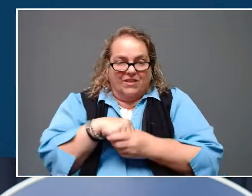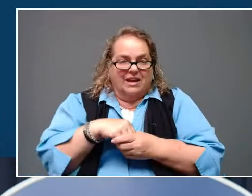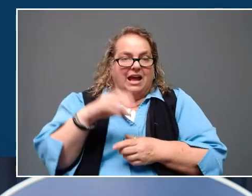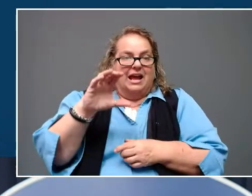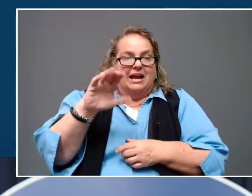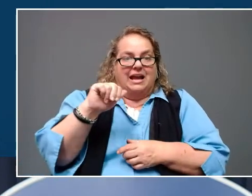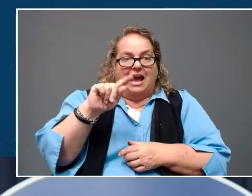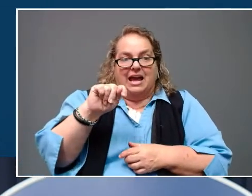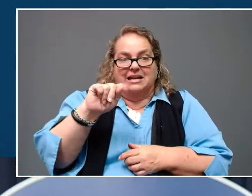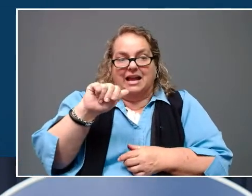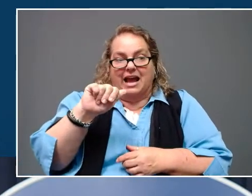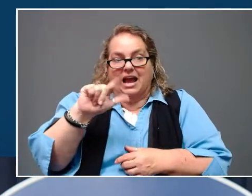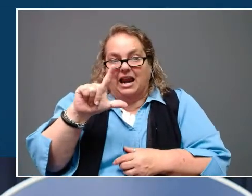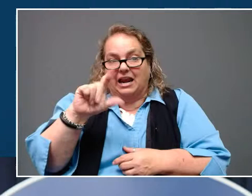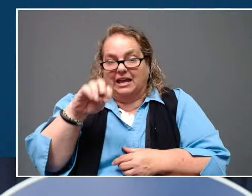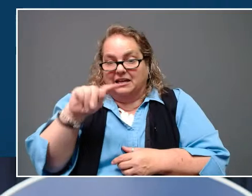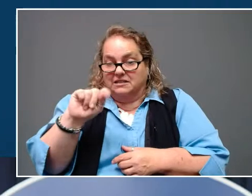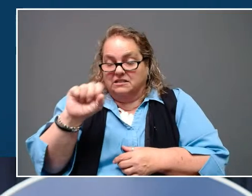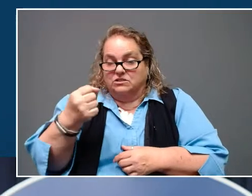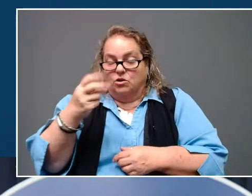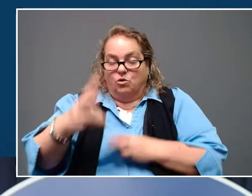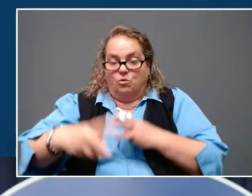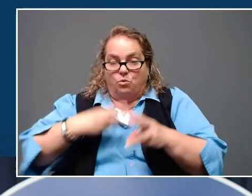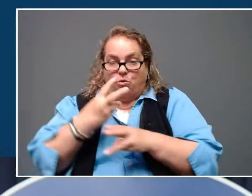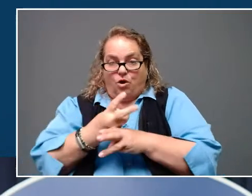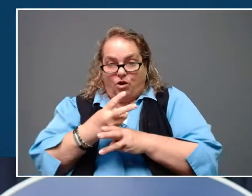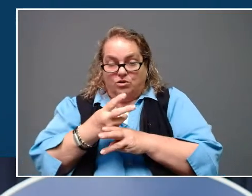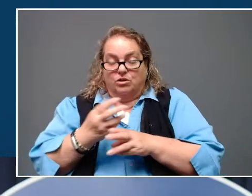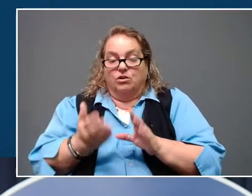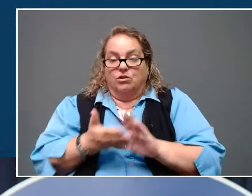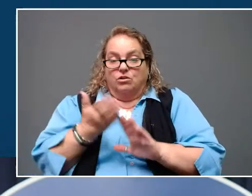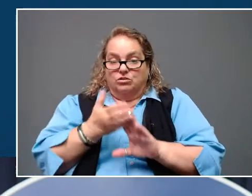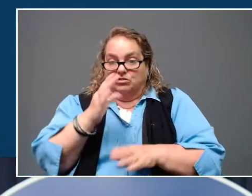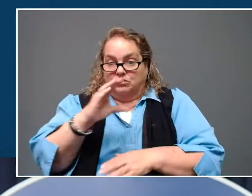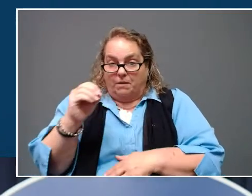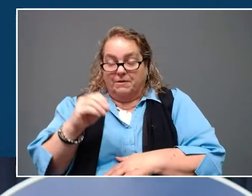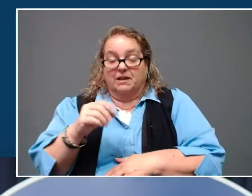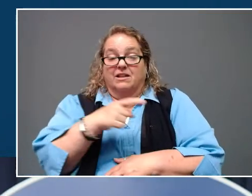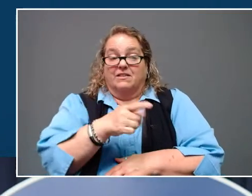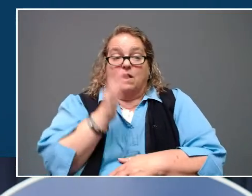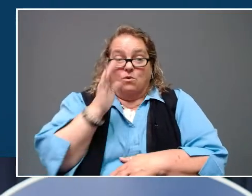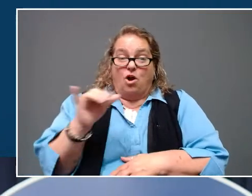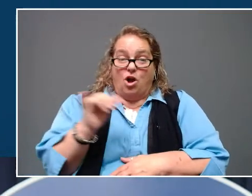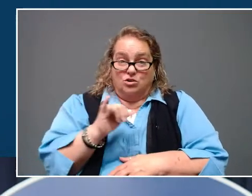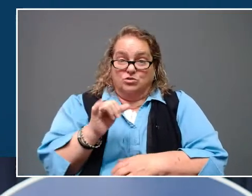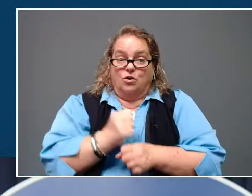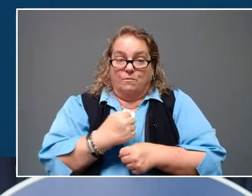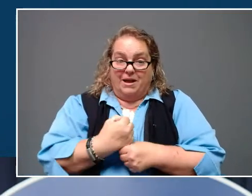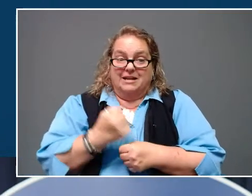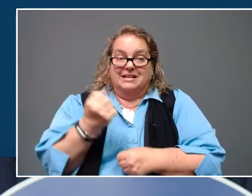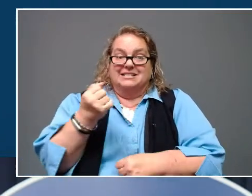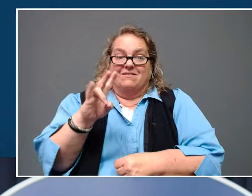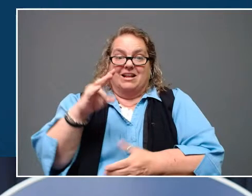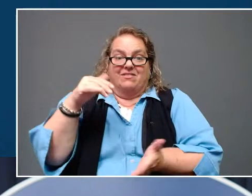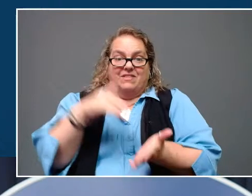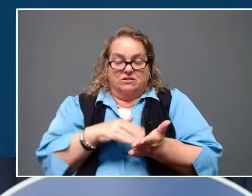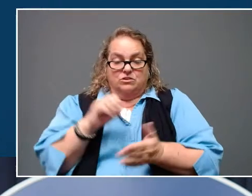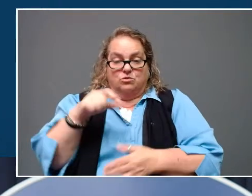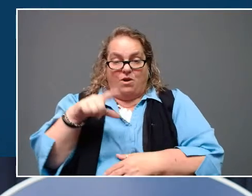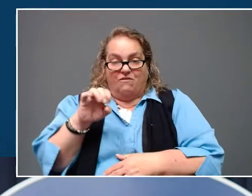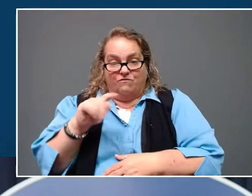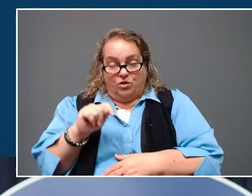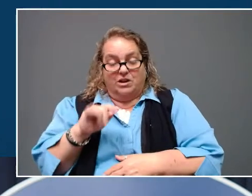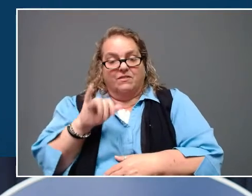The company is also requiring, and I learned a little more about it, an additional 17,000 square foot facility that's going to house research and